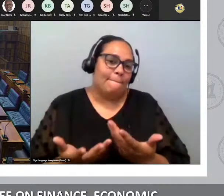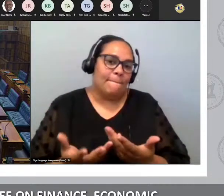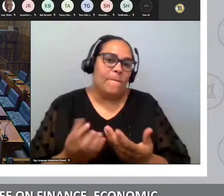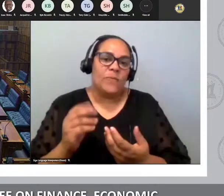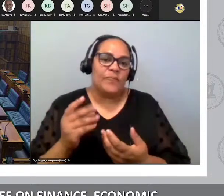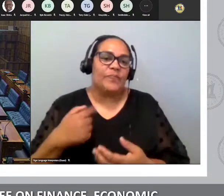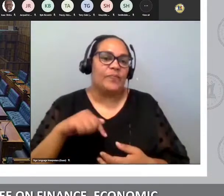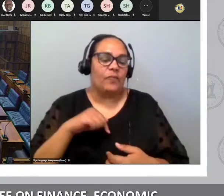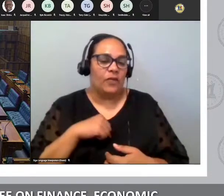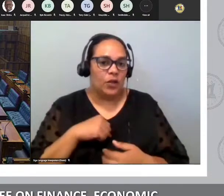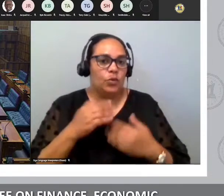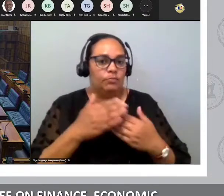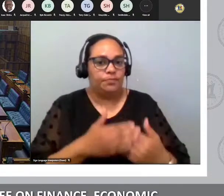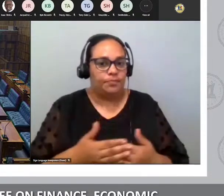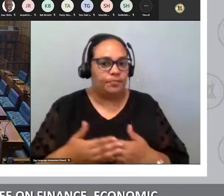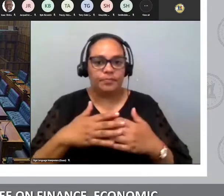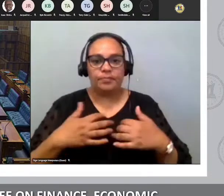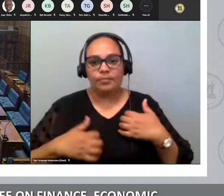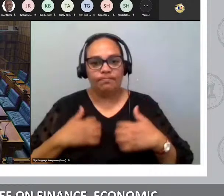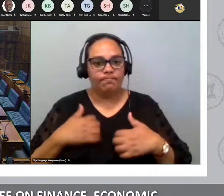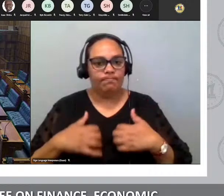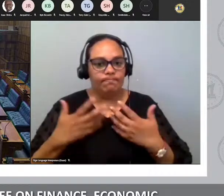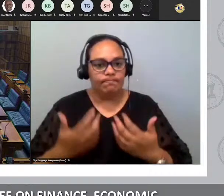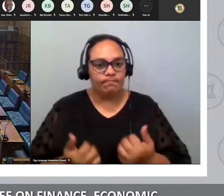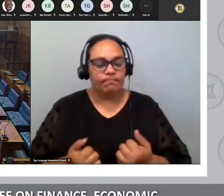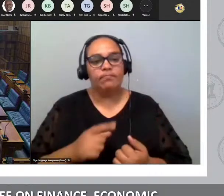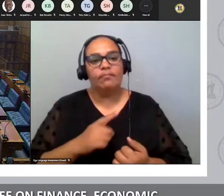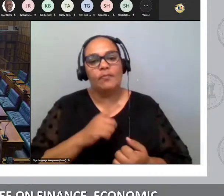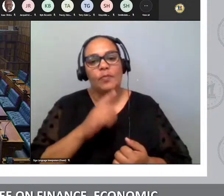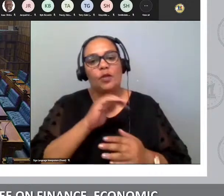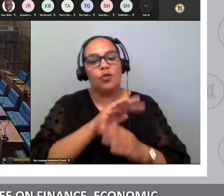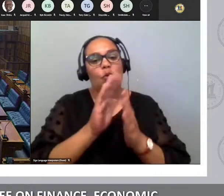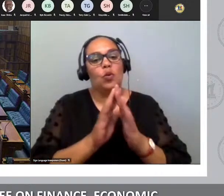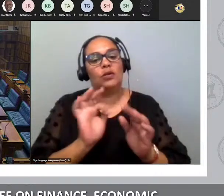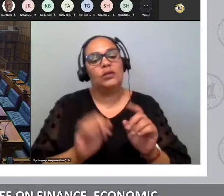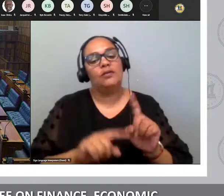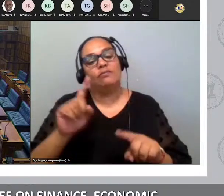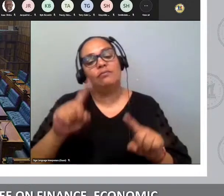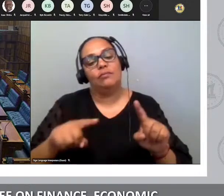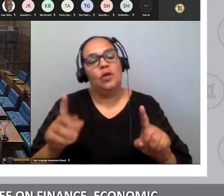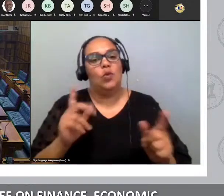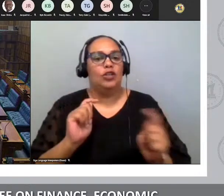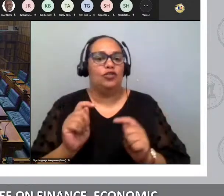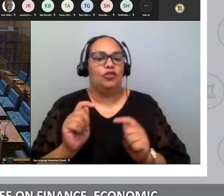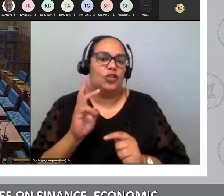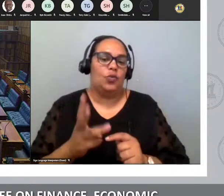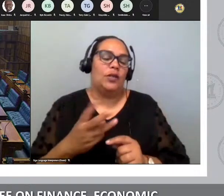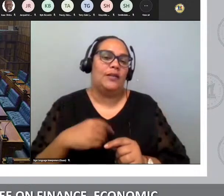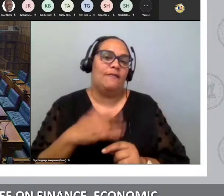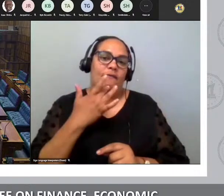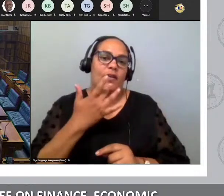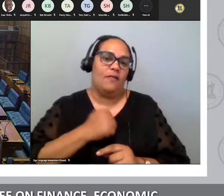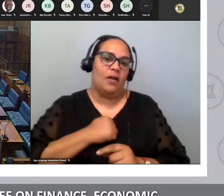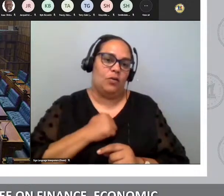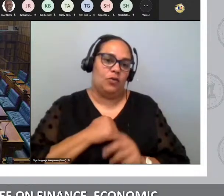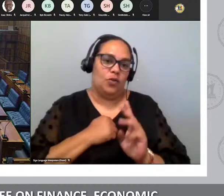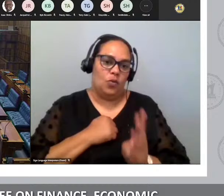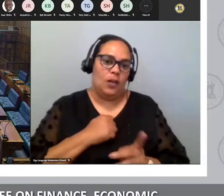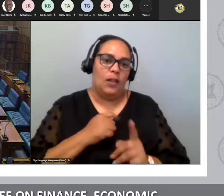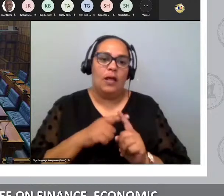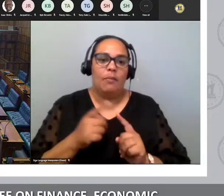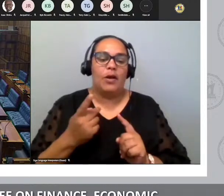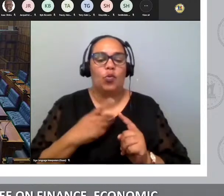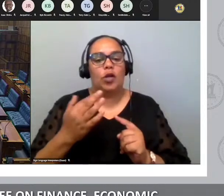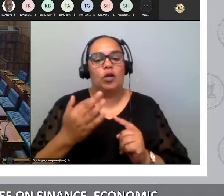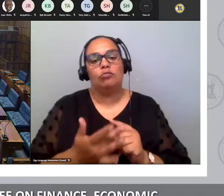are cautiously optimistic that all these variables are going to change in our favor um as we